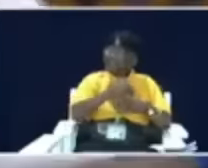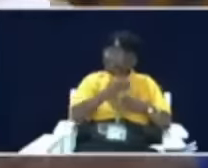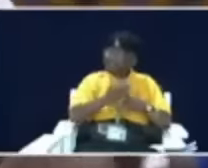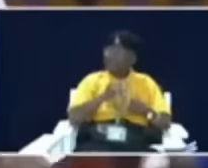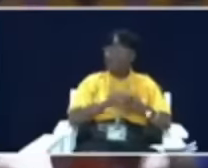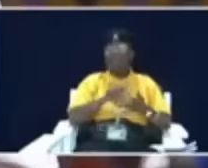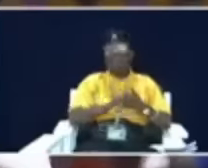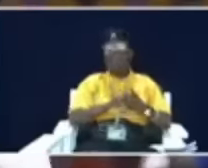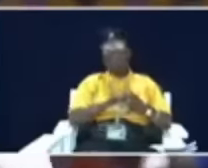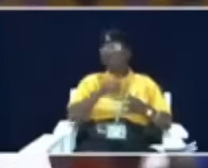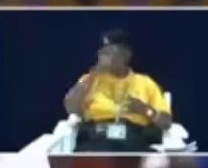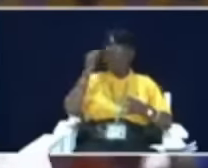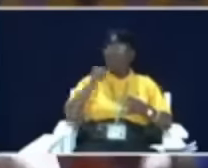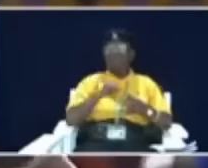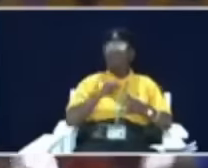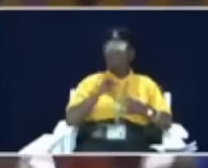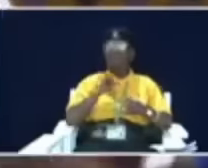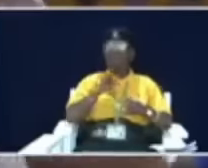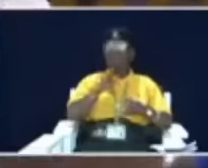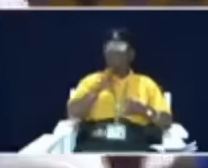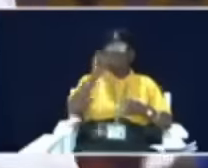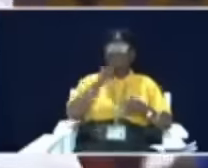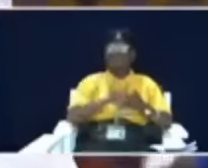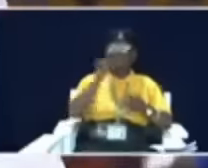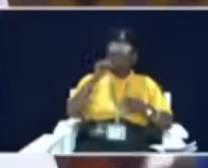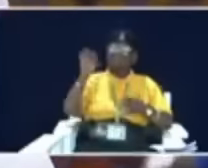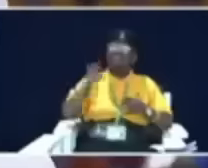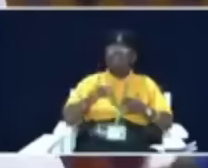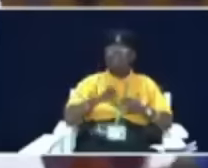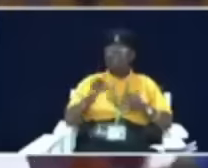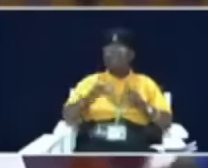He knew I don't like wearing, but he asked me to wear 7.